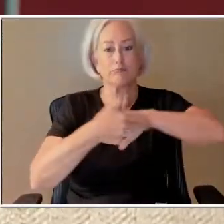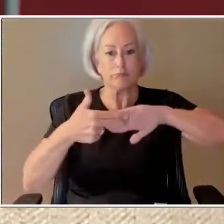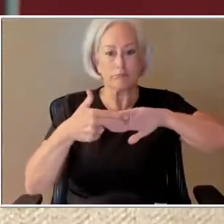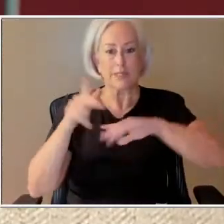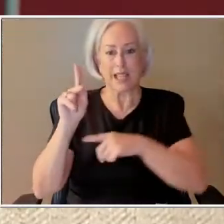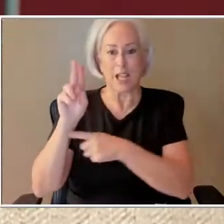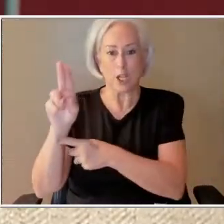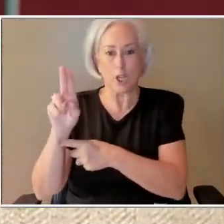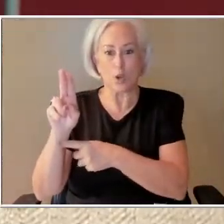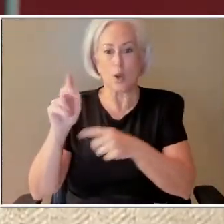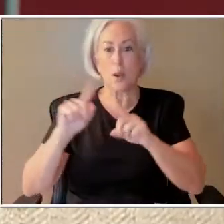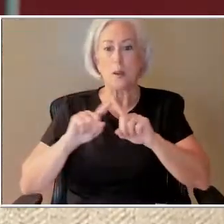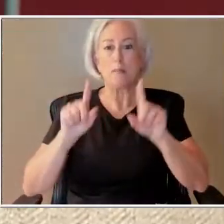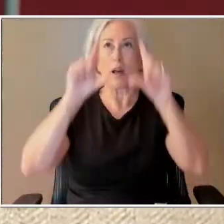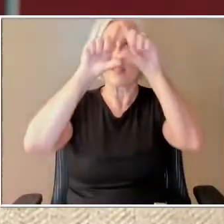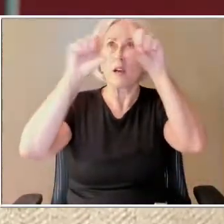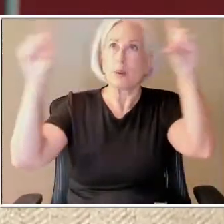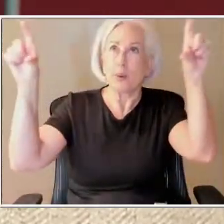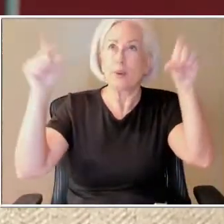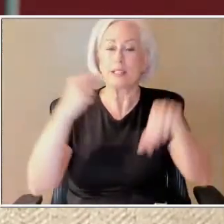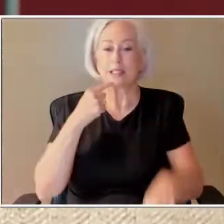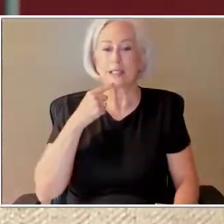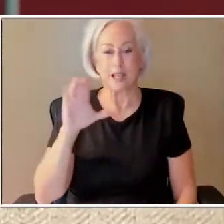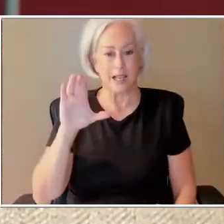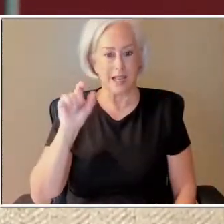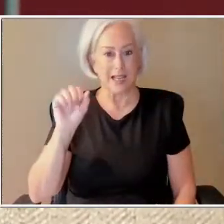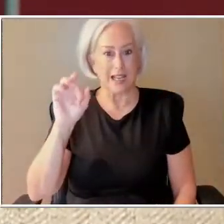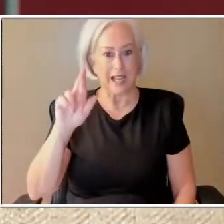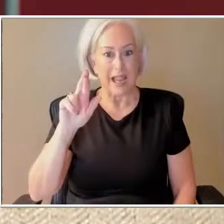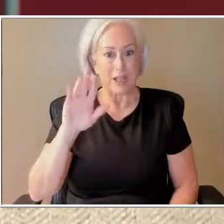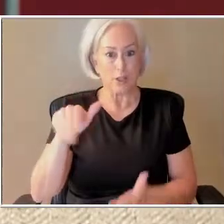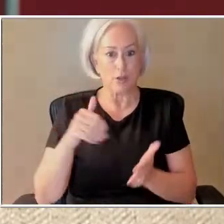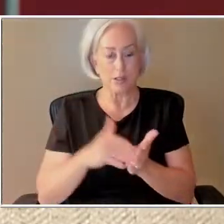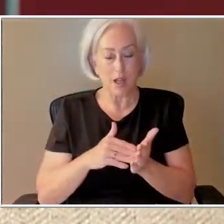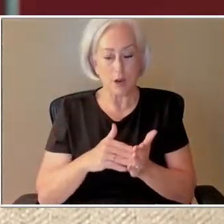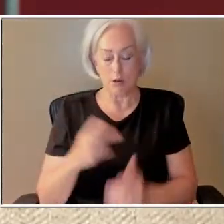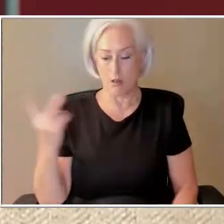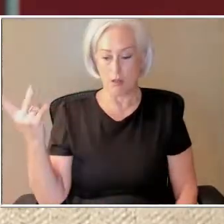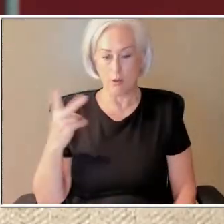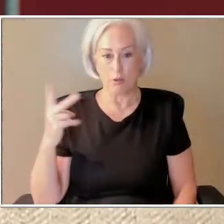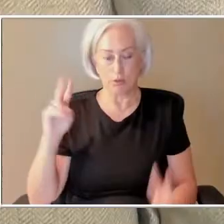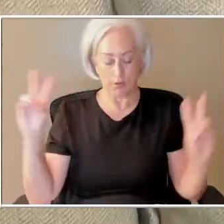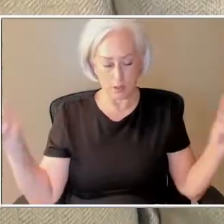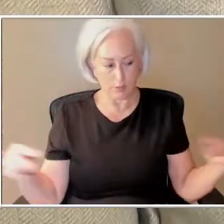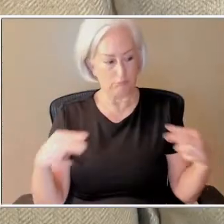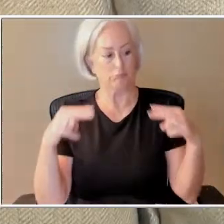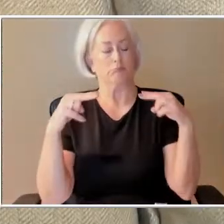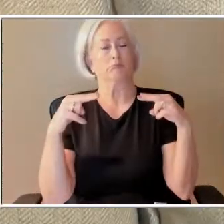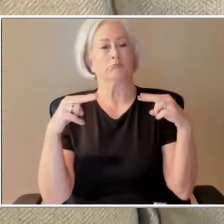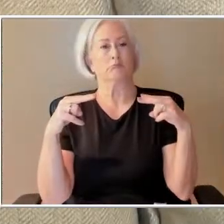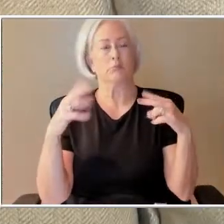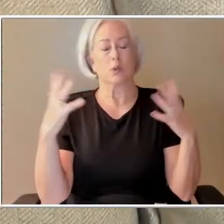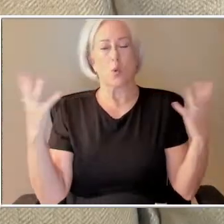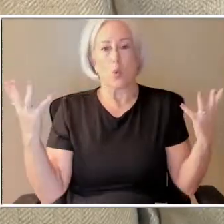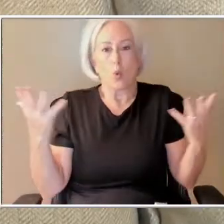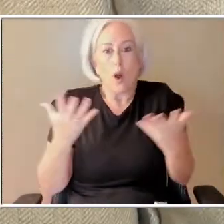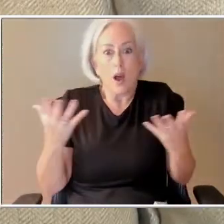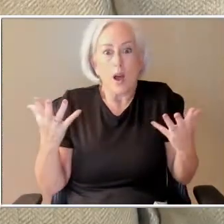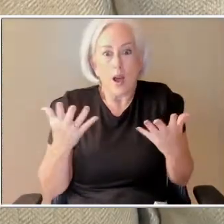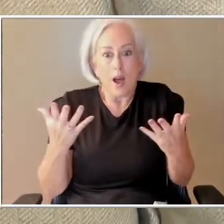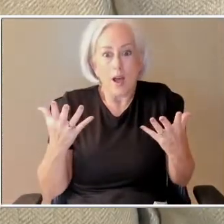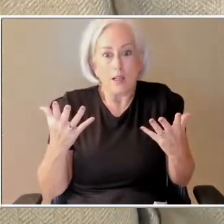Cancer Center. So we both were looking at each other and we were like, what? It was the first time we had